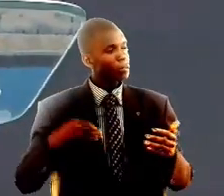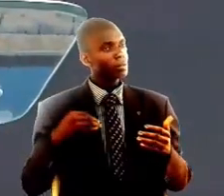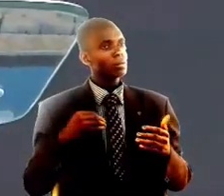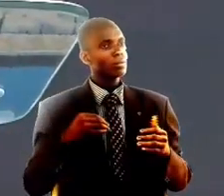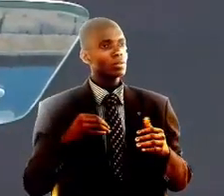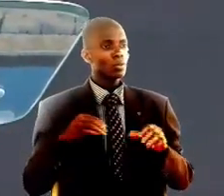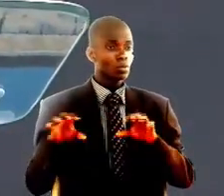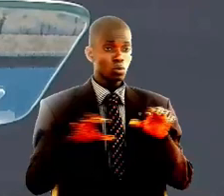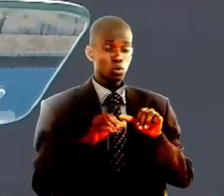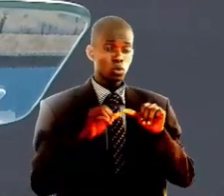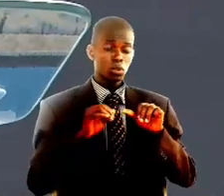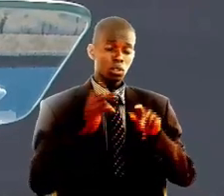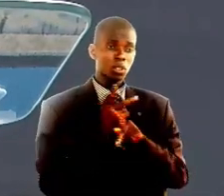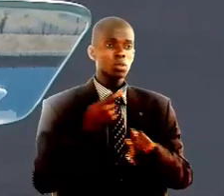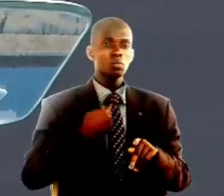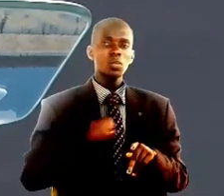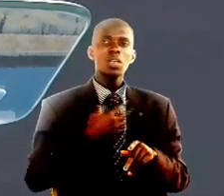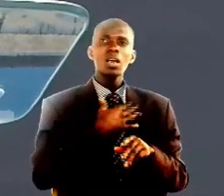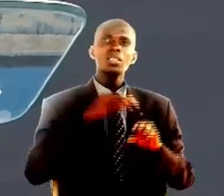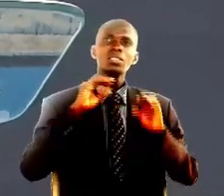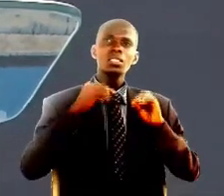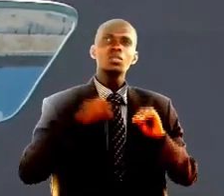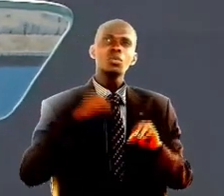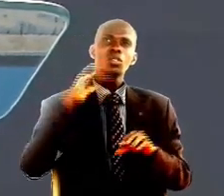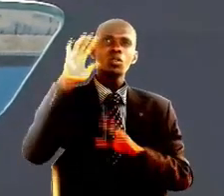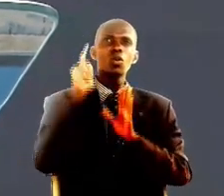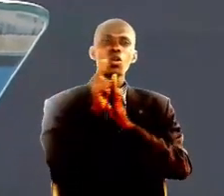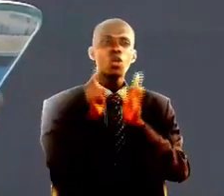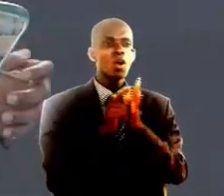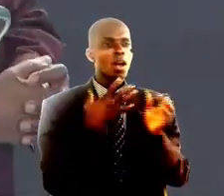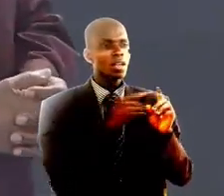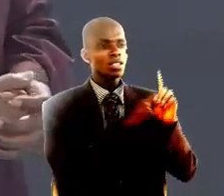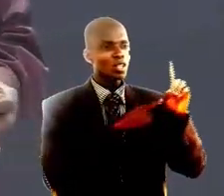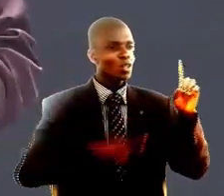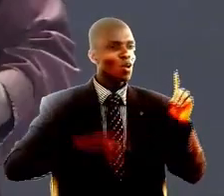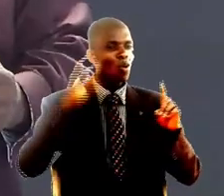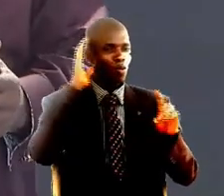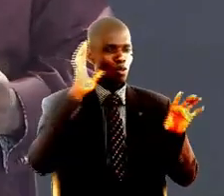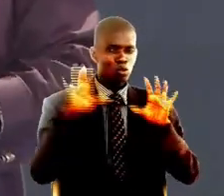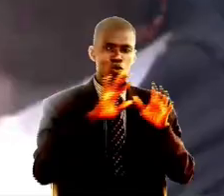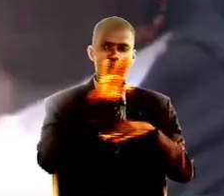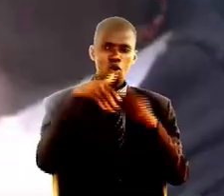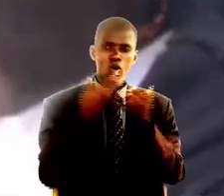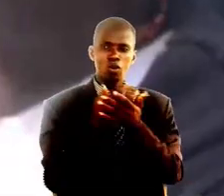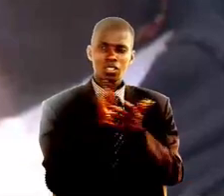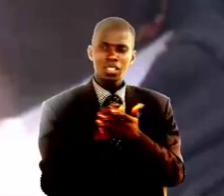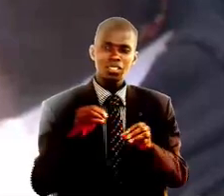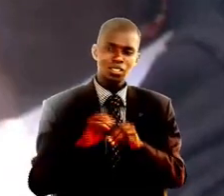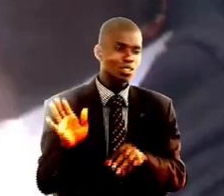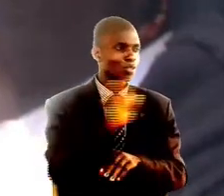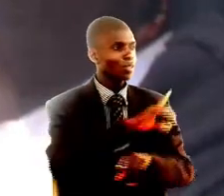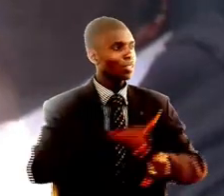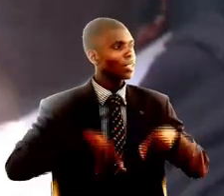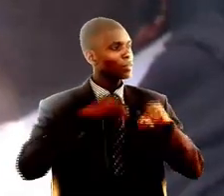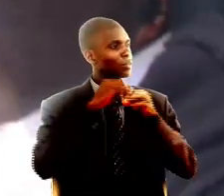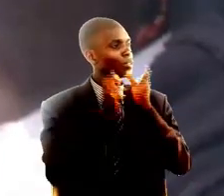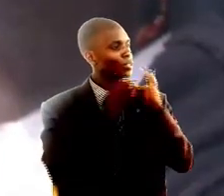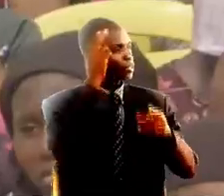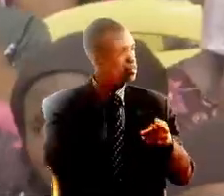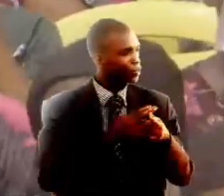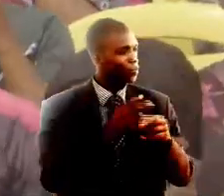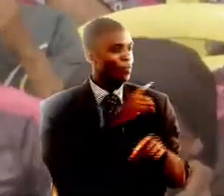thy statutes. And the Lord himself will do that in Jesus' name. He'll bring